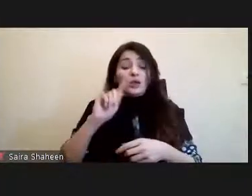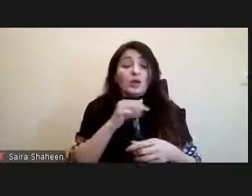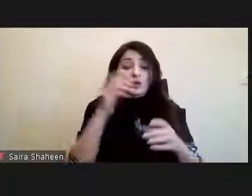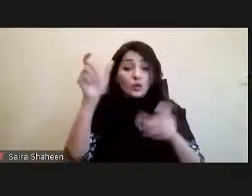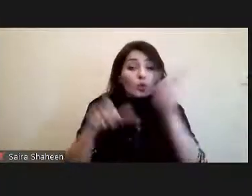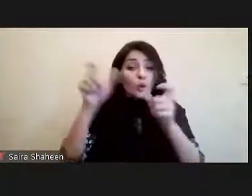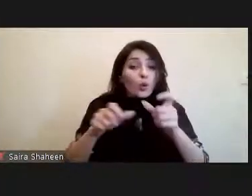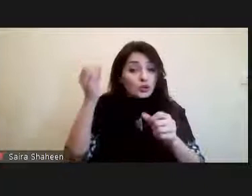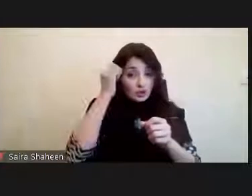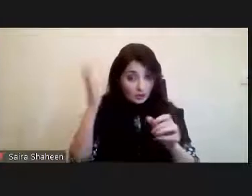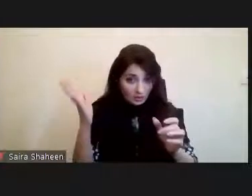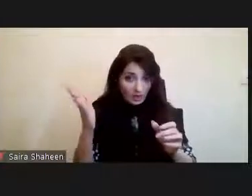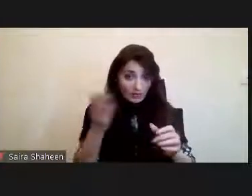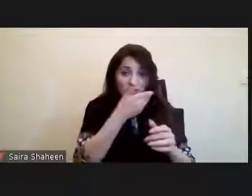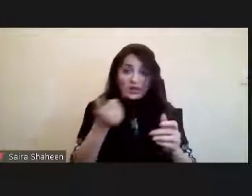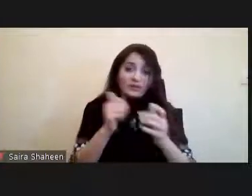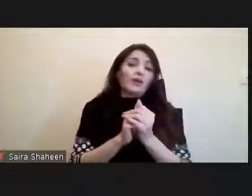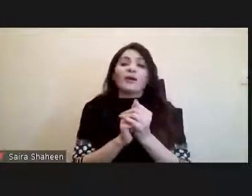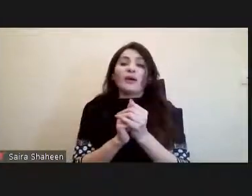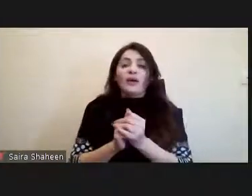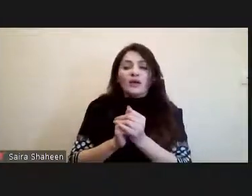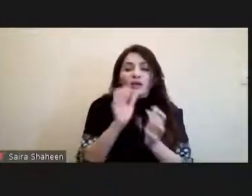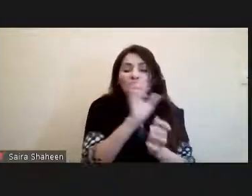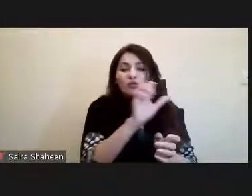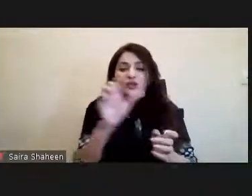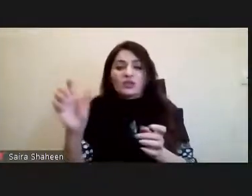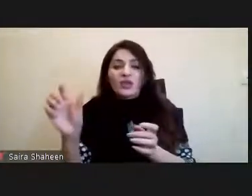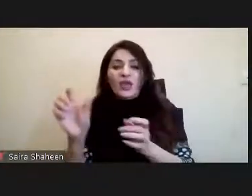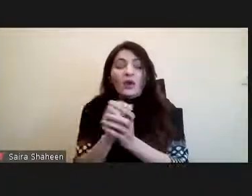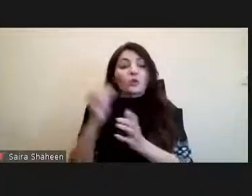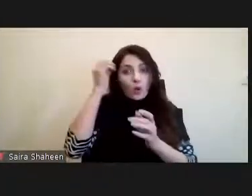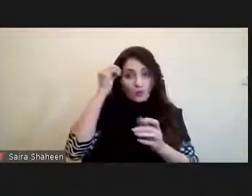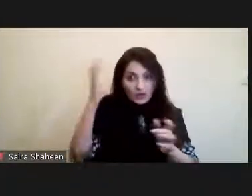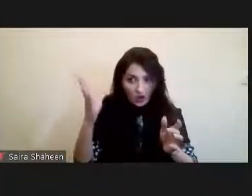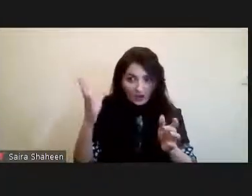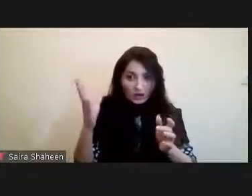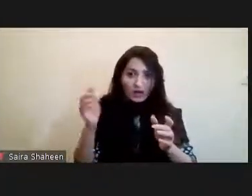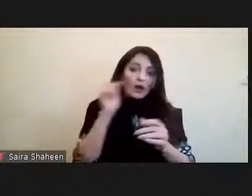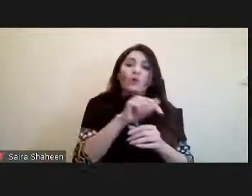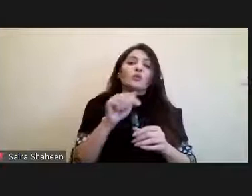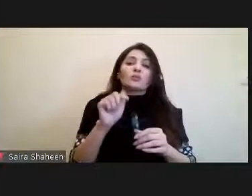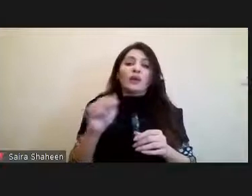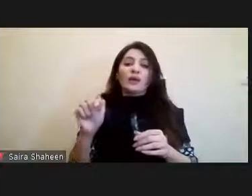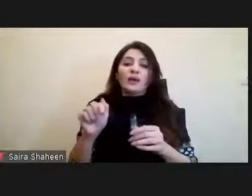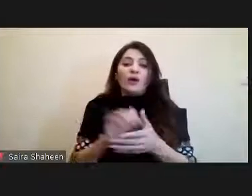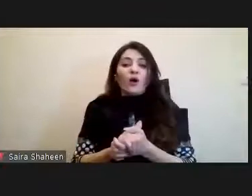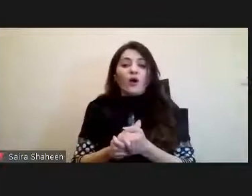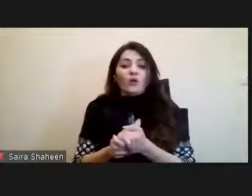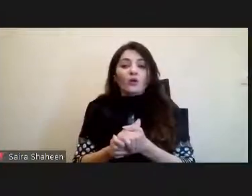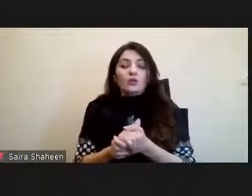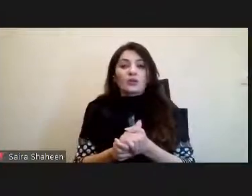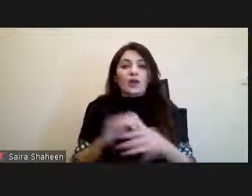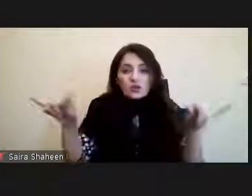or the position of objects in a photo and their relative size. But not all the time, only for the photos that interested them. So